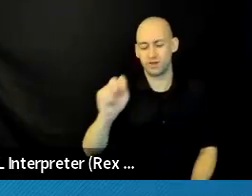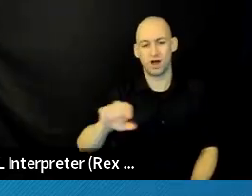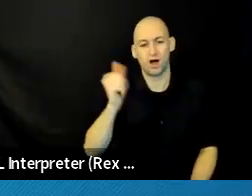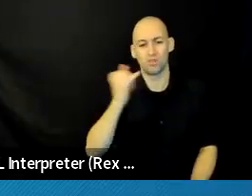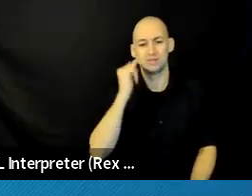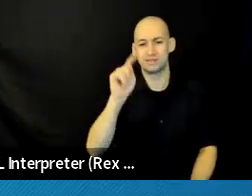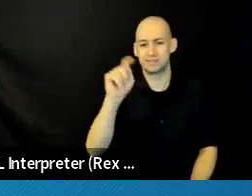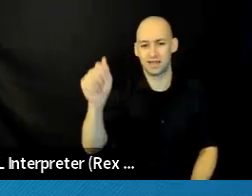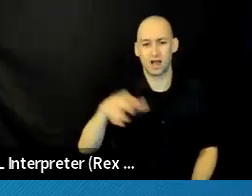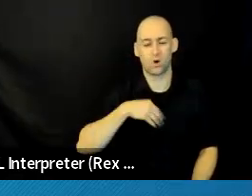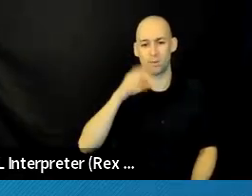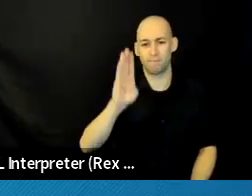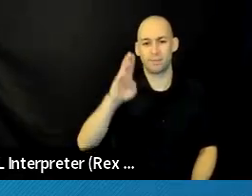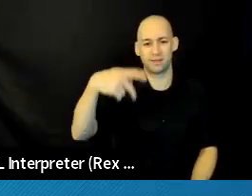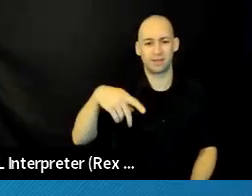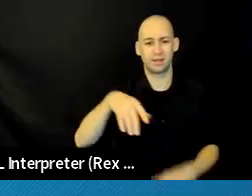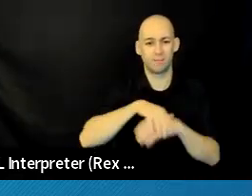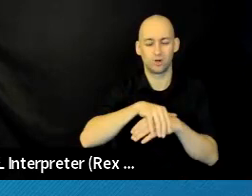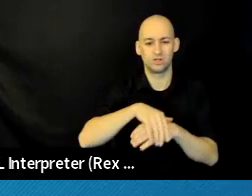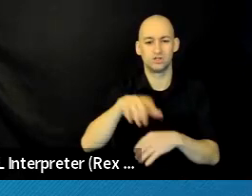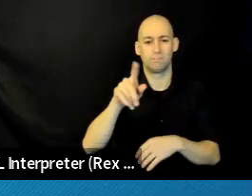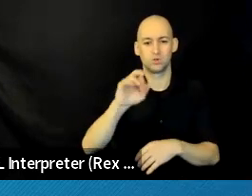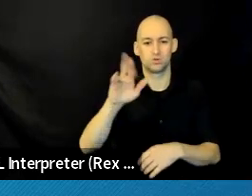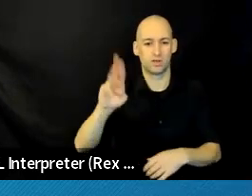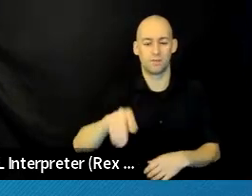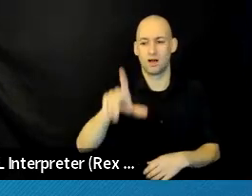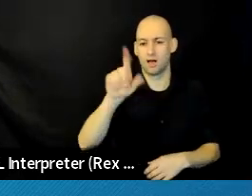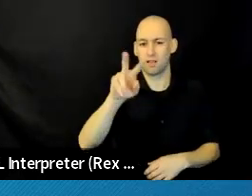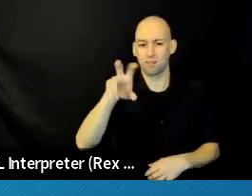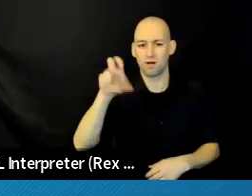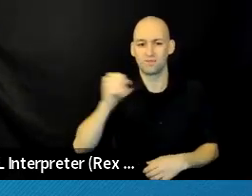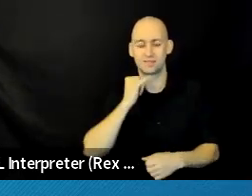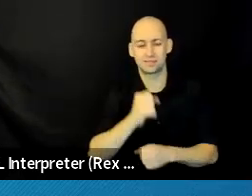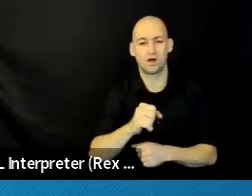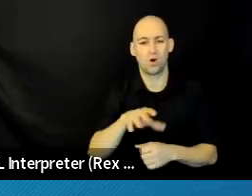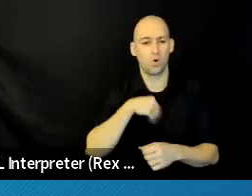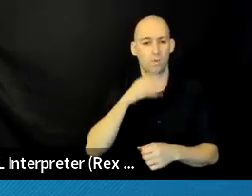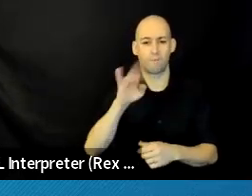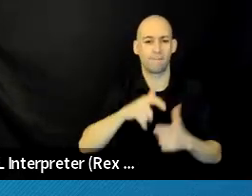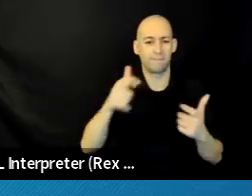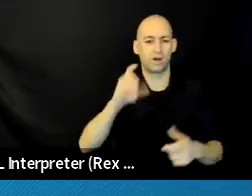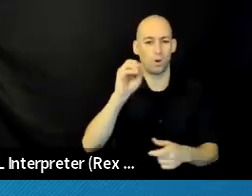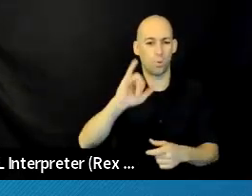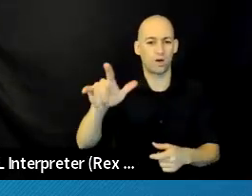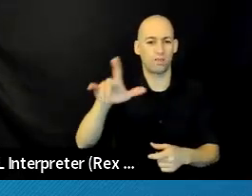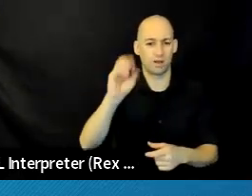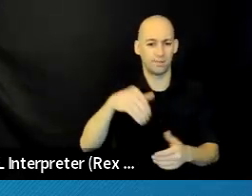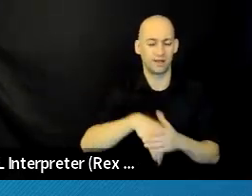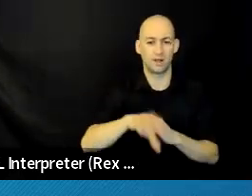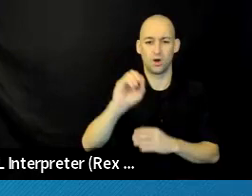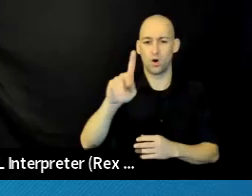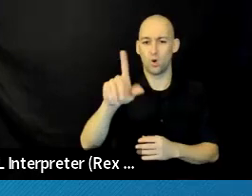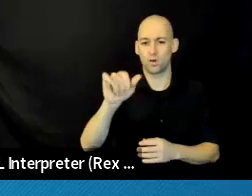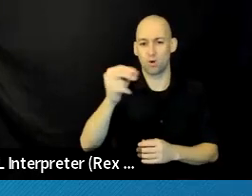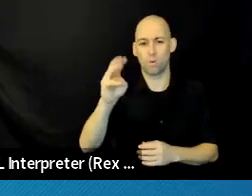number 3, you have Love's. It's owned by a big oil company in Oklahoma. So how do I stand